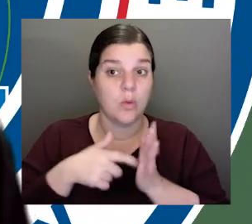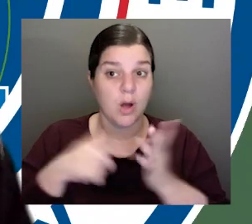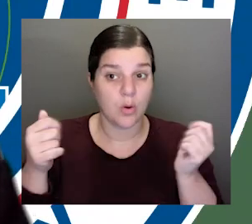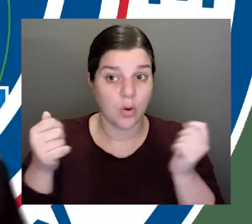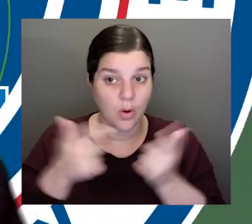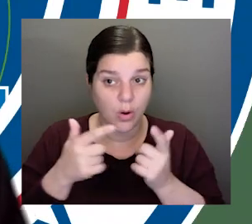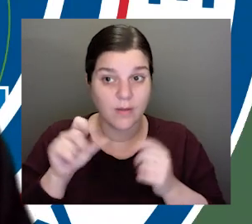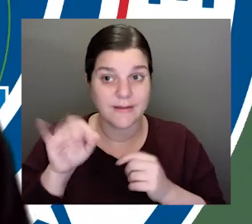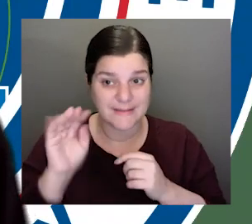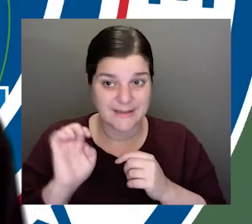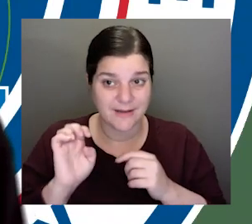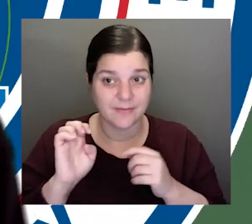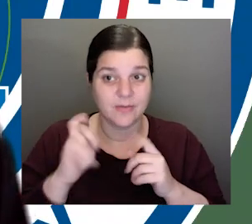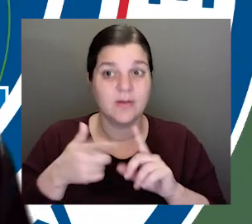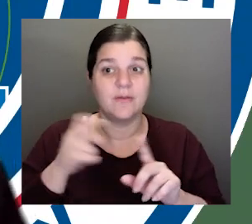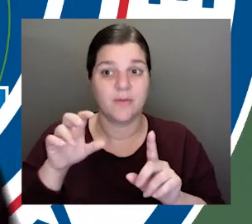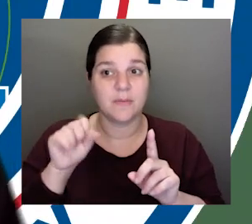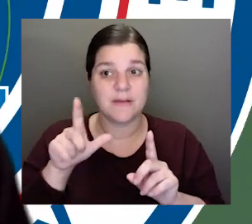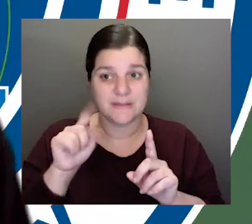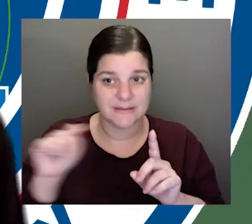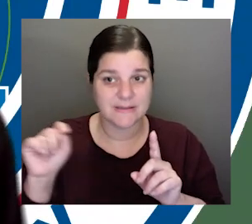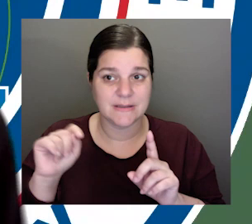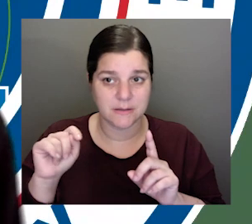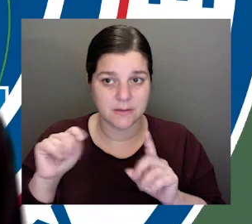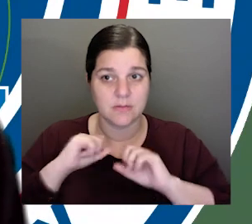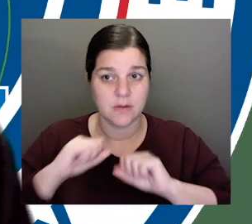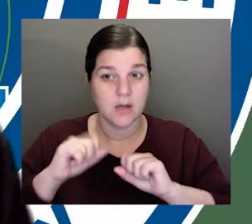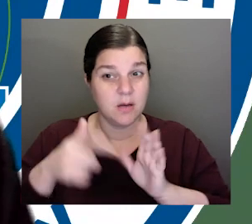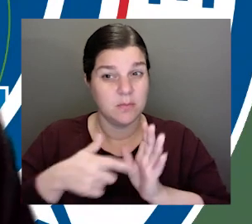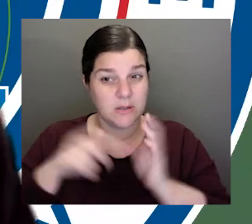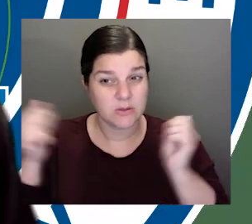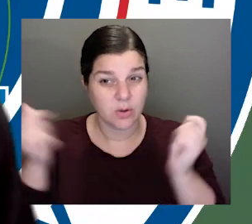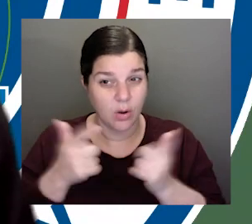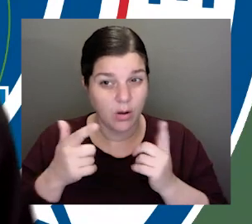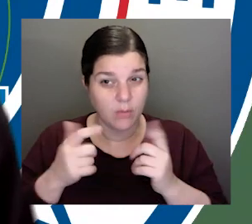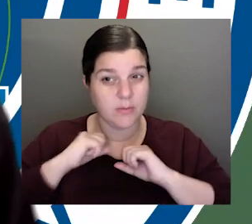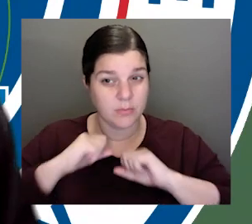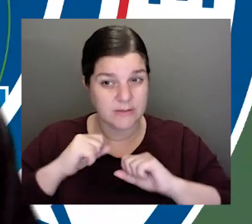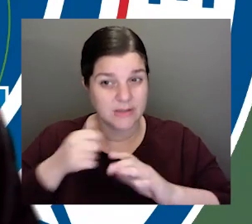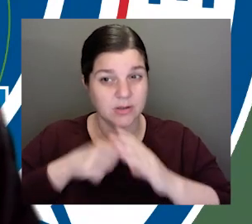conducted by SLTT assessors be protected by the PCII program?